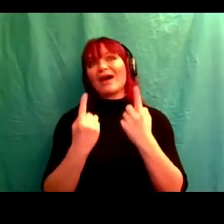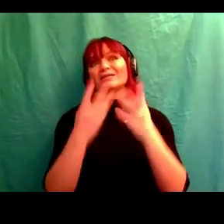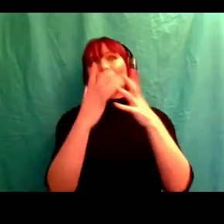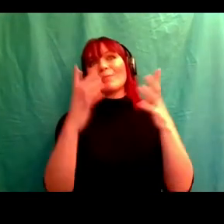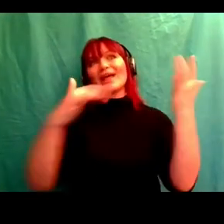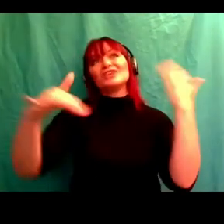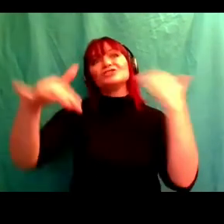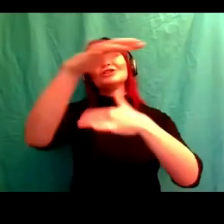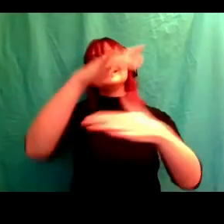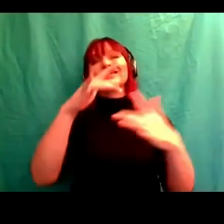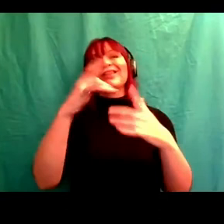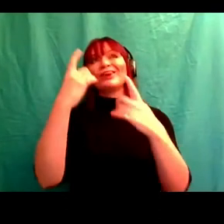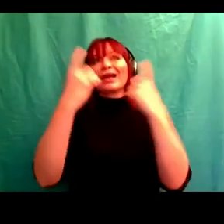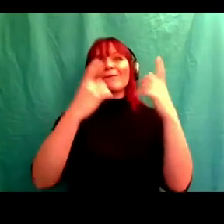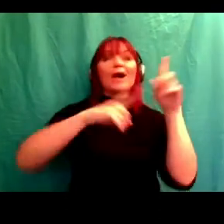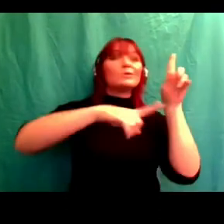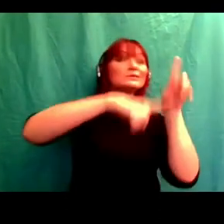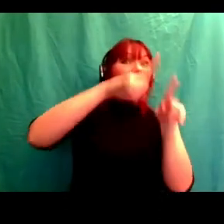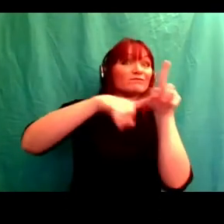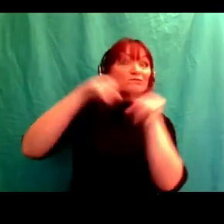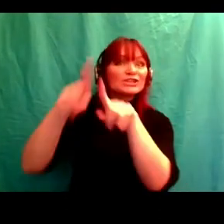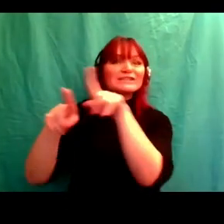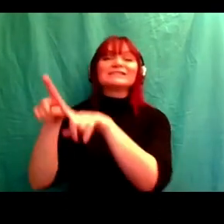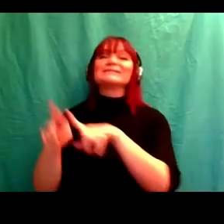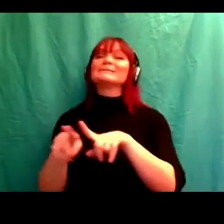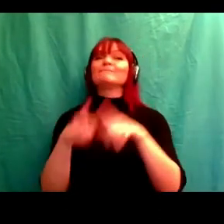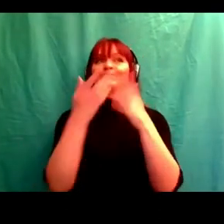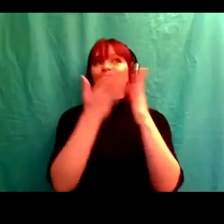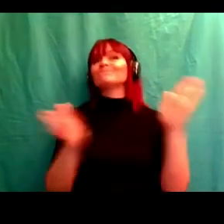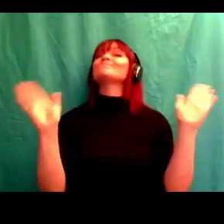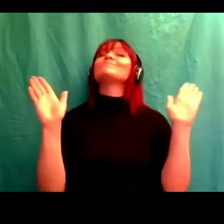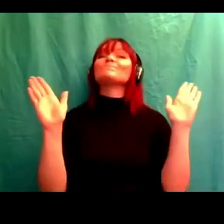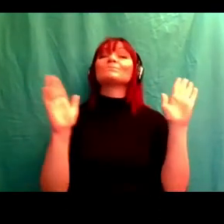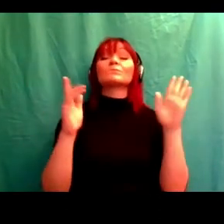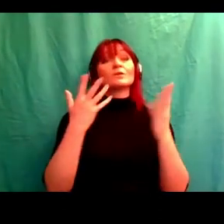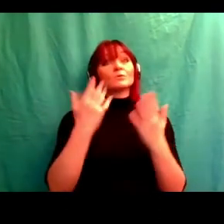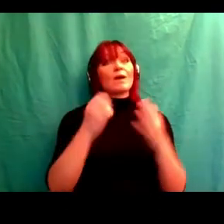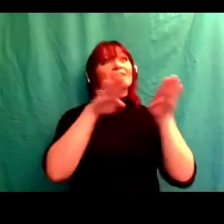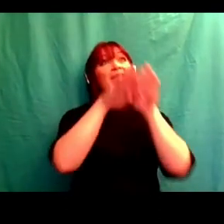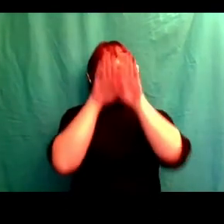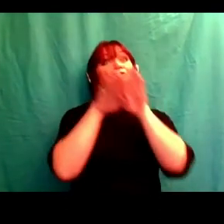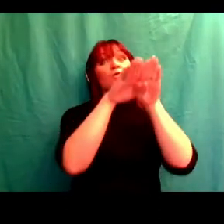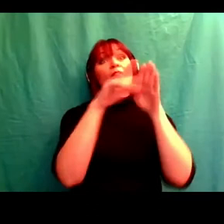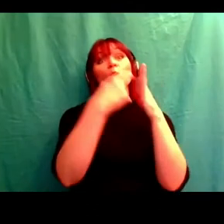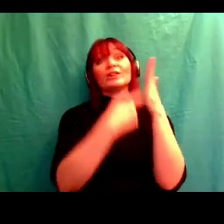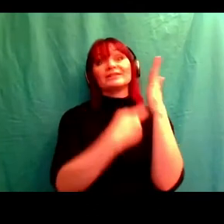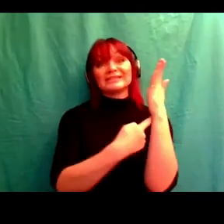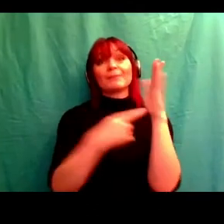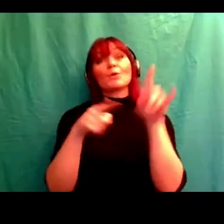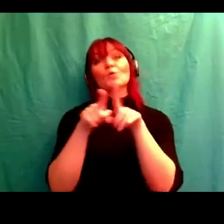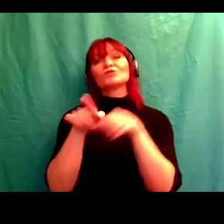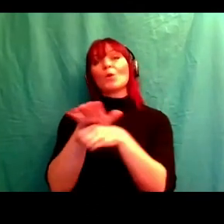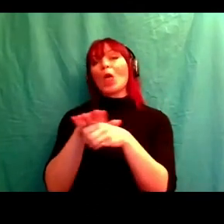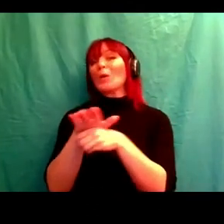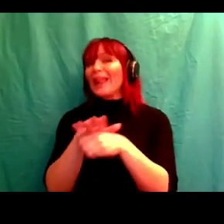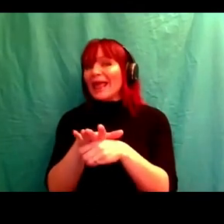think about all the different tools and levers we have, that there's a big focus both from a sort of national policy level, but also a local implementation level to kind of